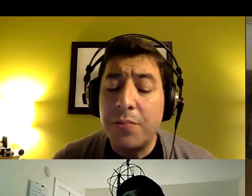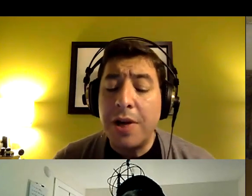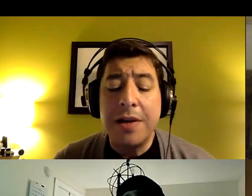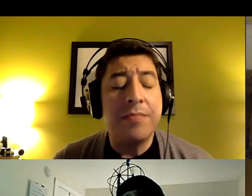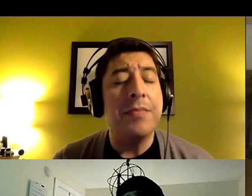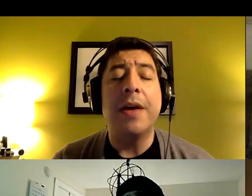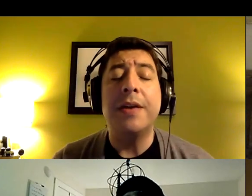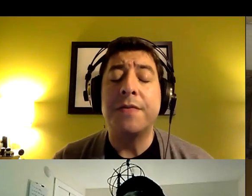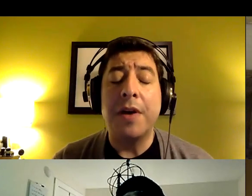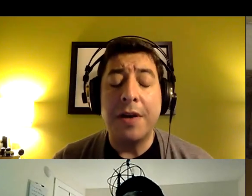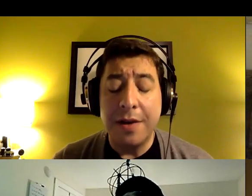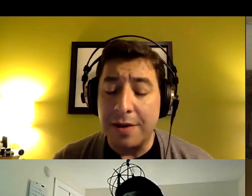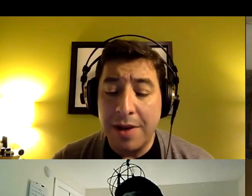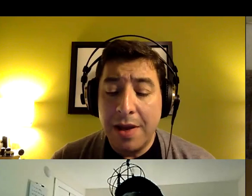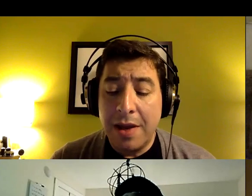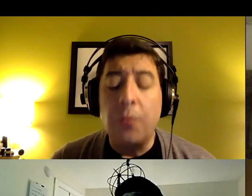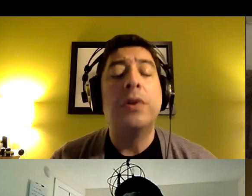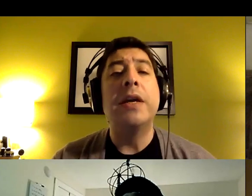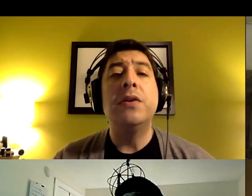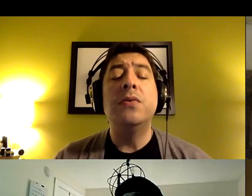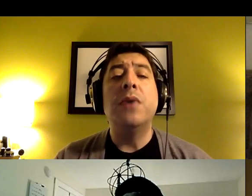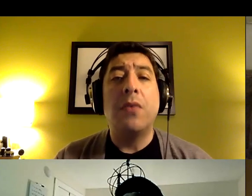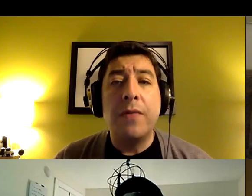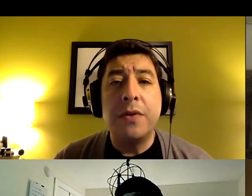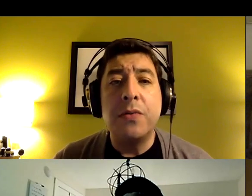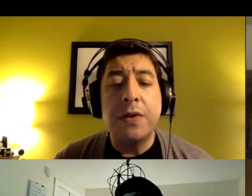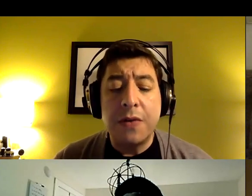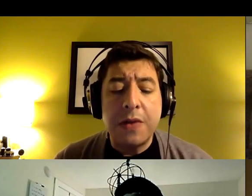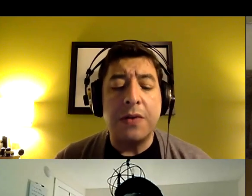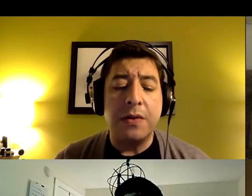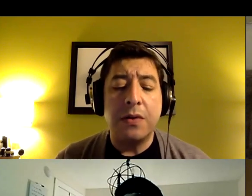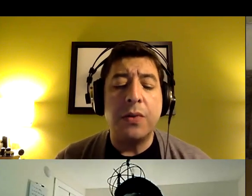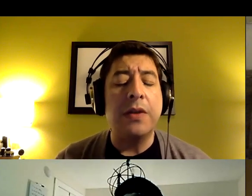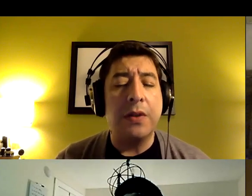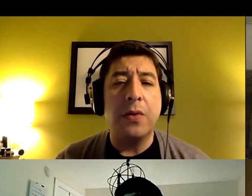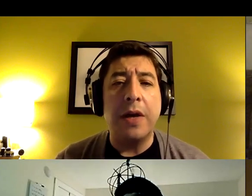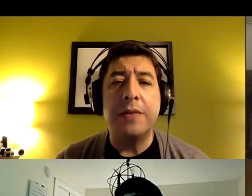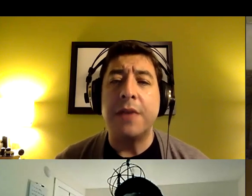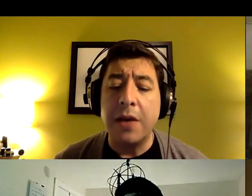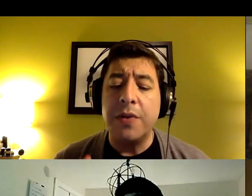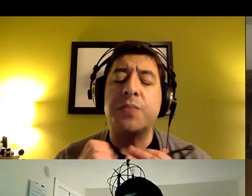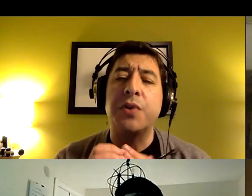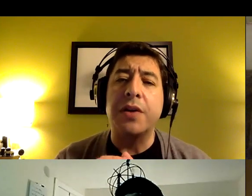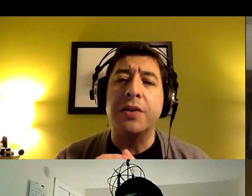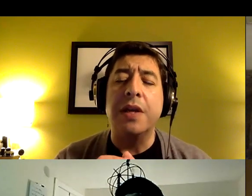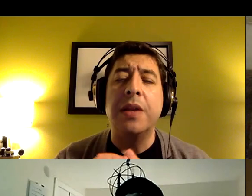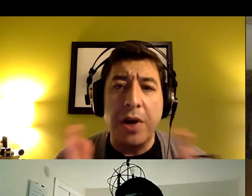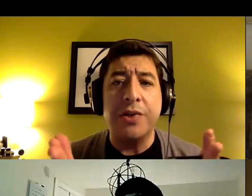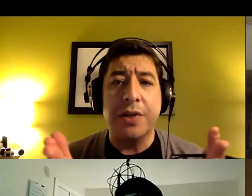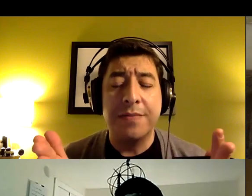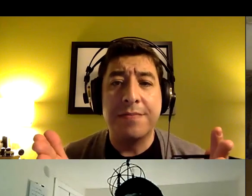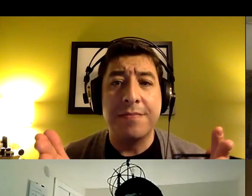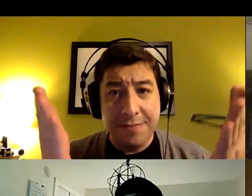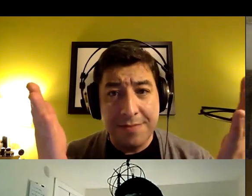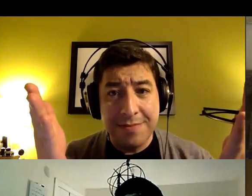you need a break, that is fine. I would like you, however, to reconsider quitting, though, and staying with this production and the